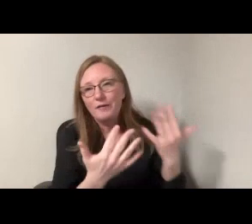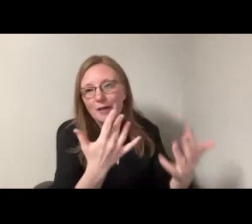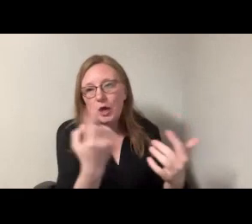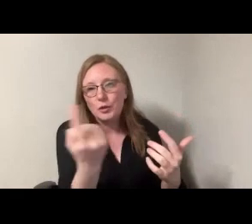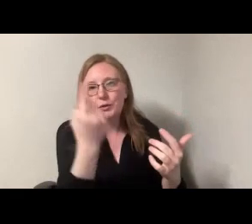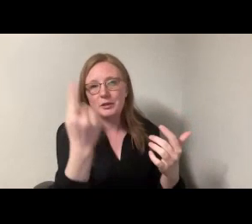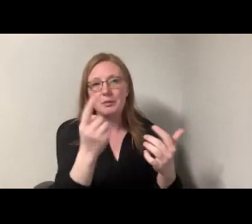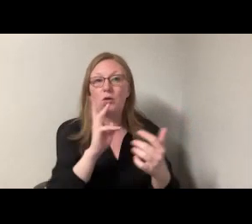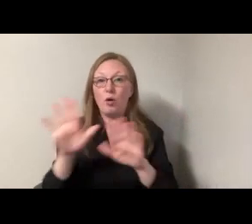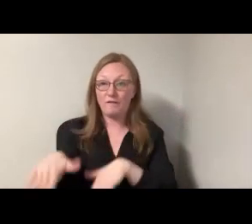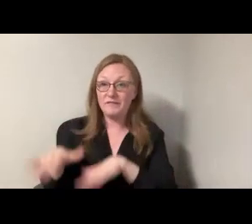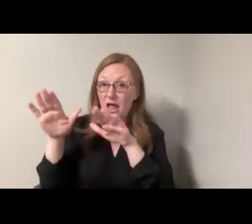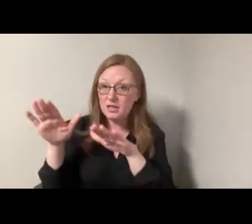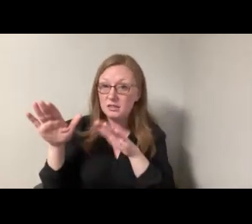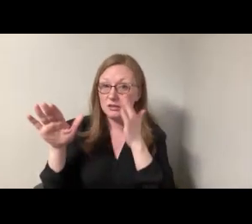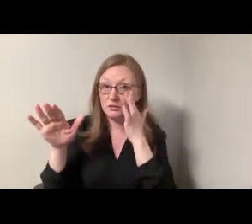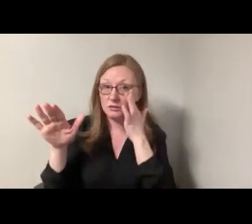or a flood.